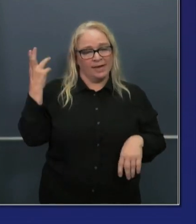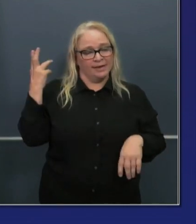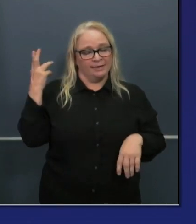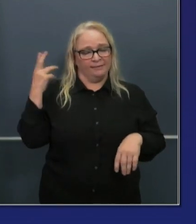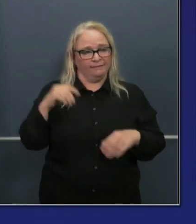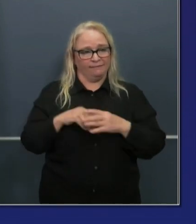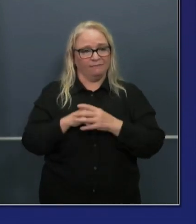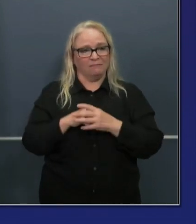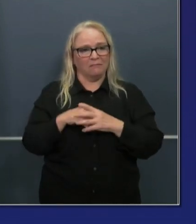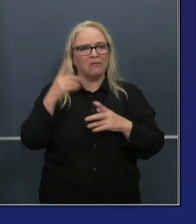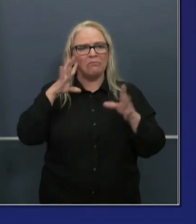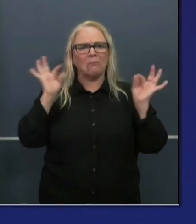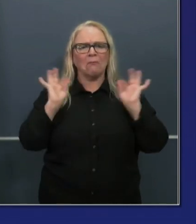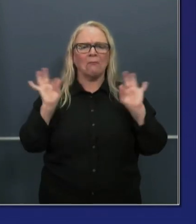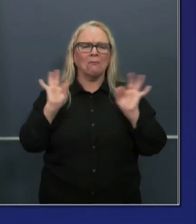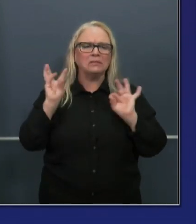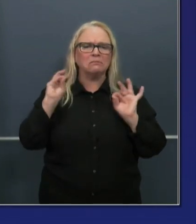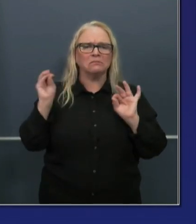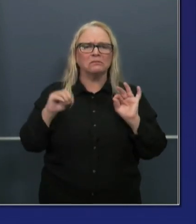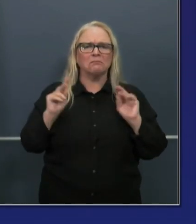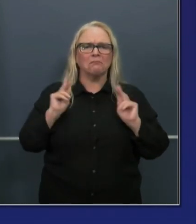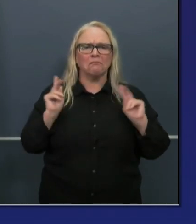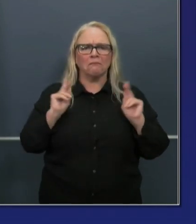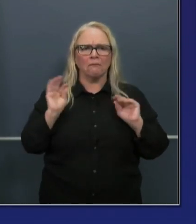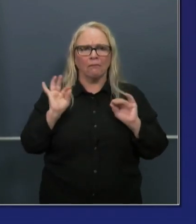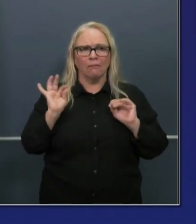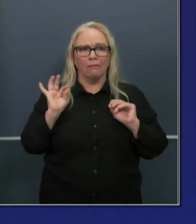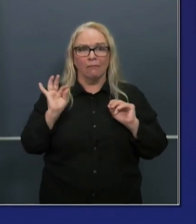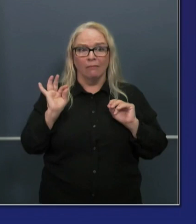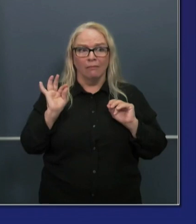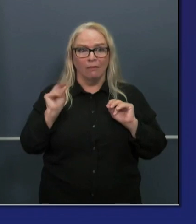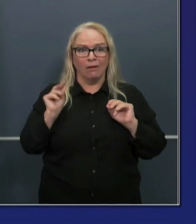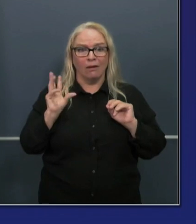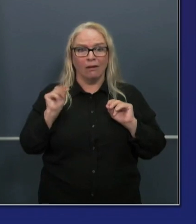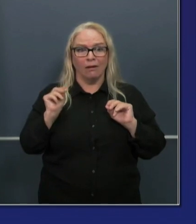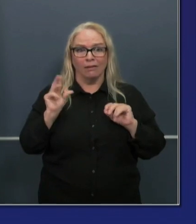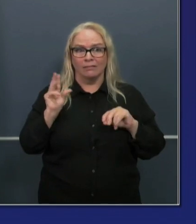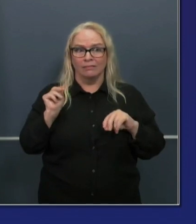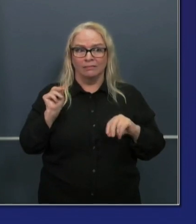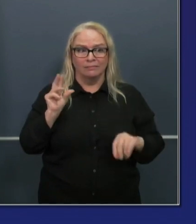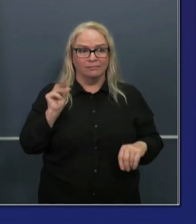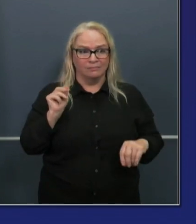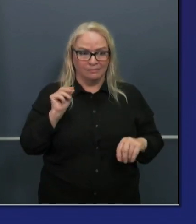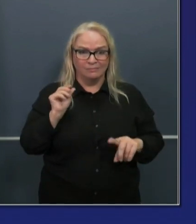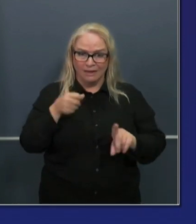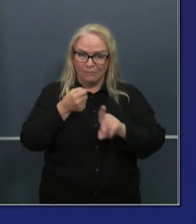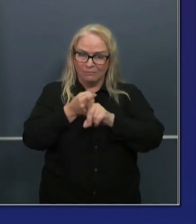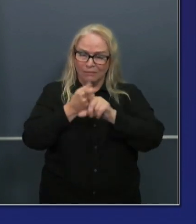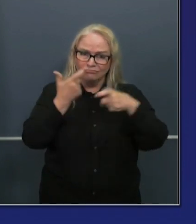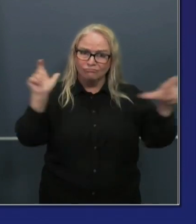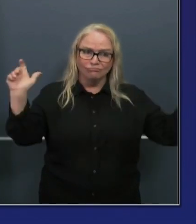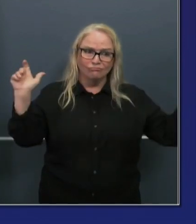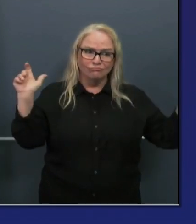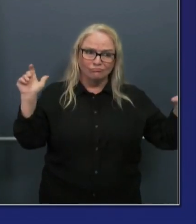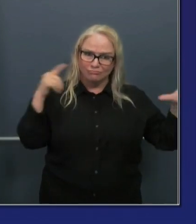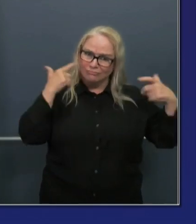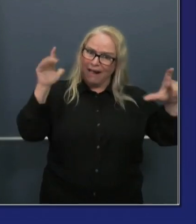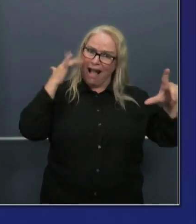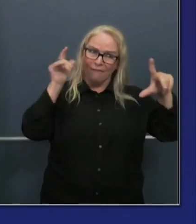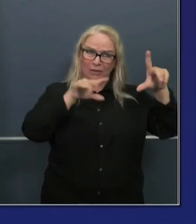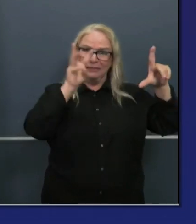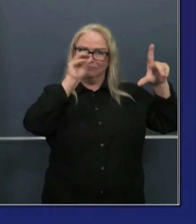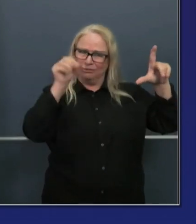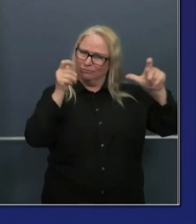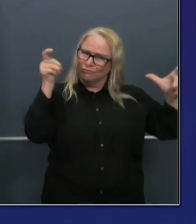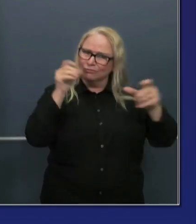much to some, but every decimal point is profoundly impactful. And accordingly, I